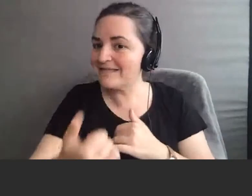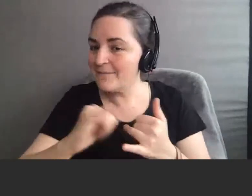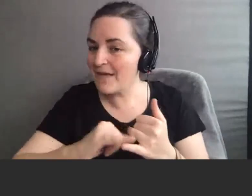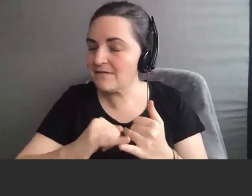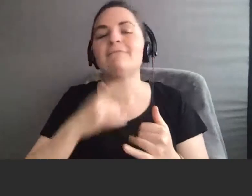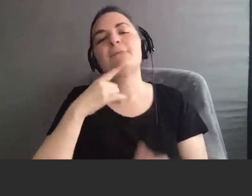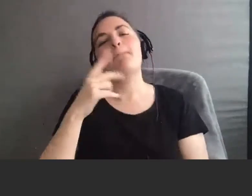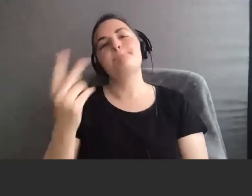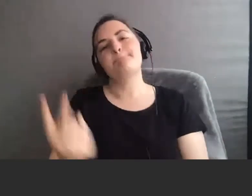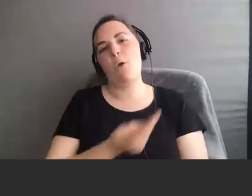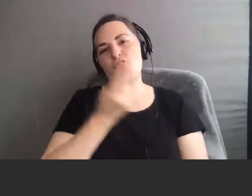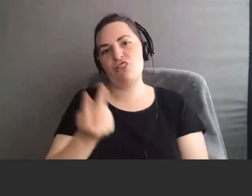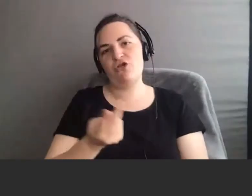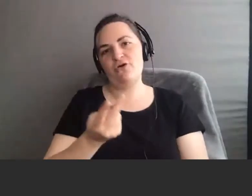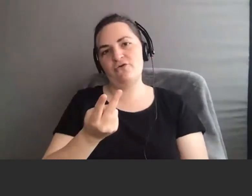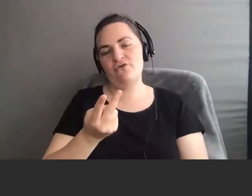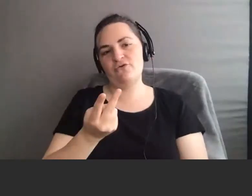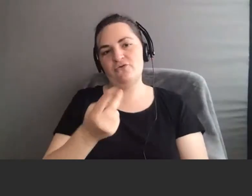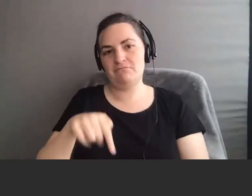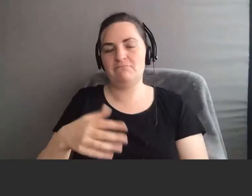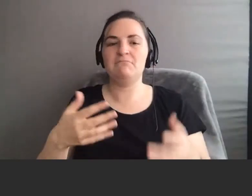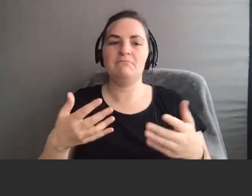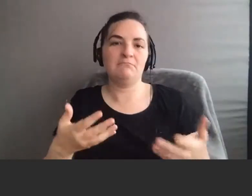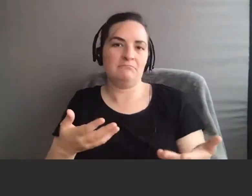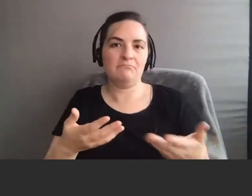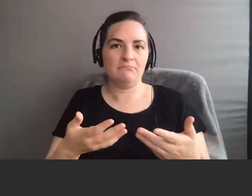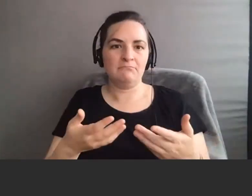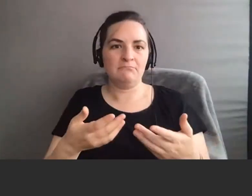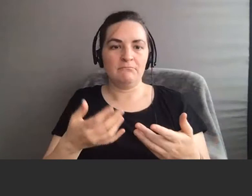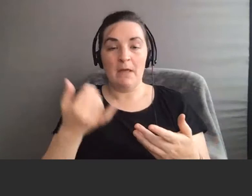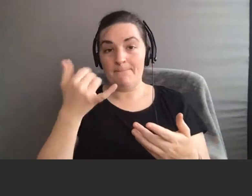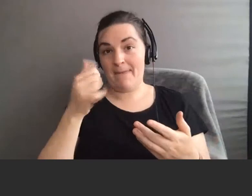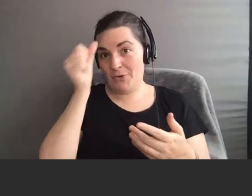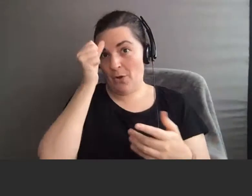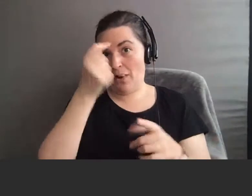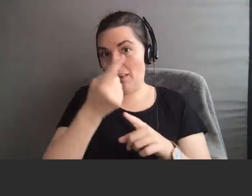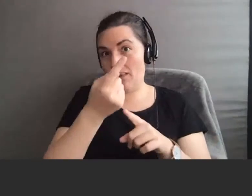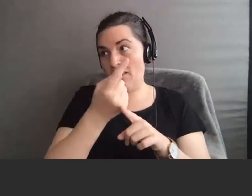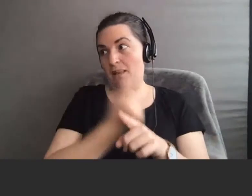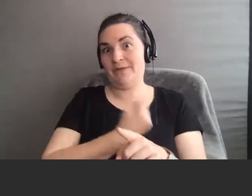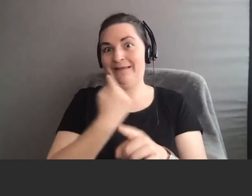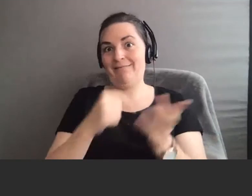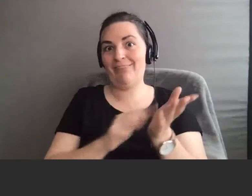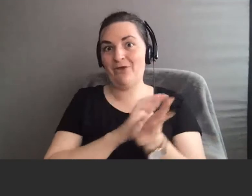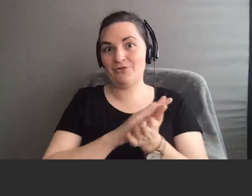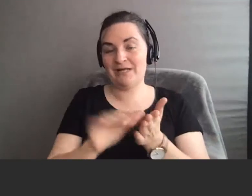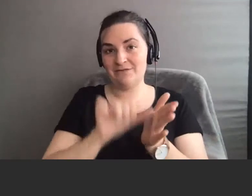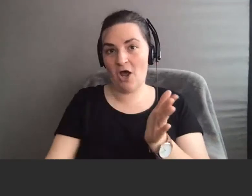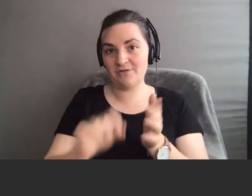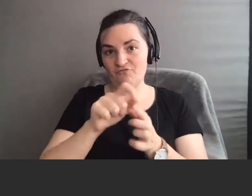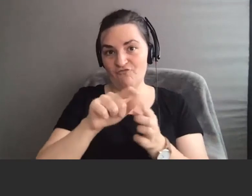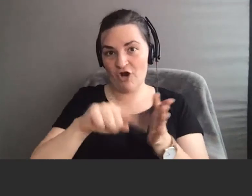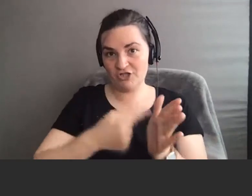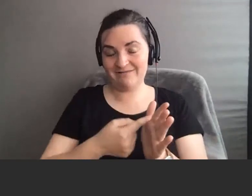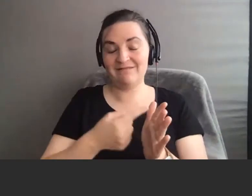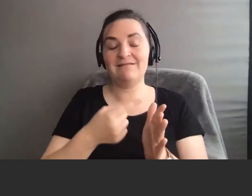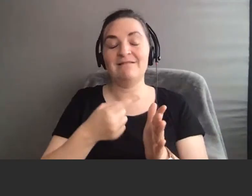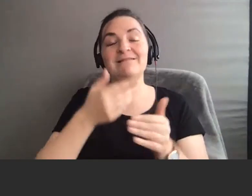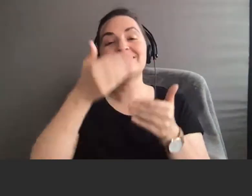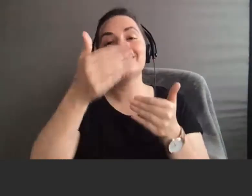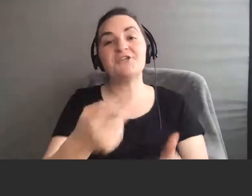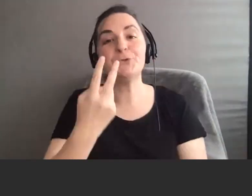semesters, Asma. So it starts, as you may know, it started last Thursday. Session